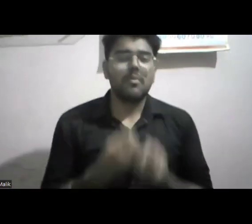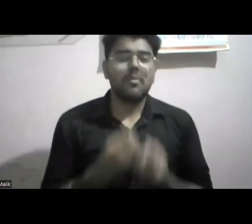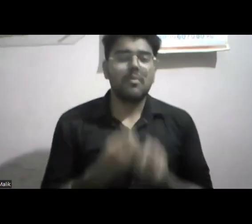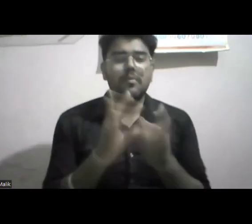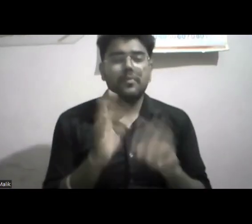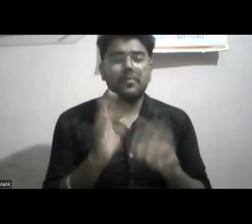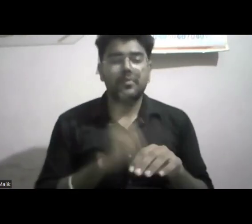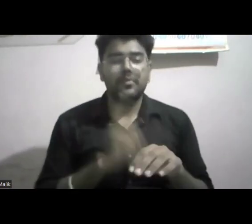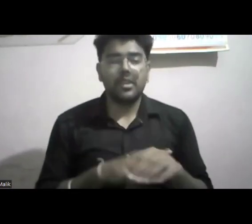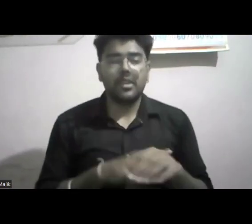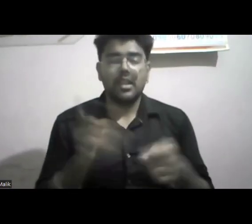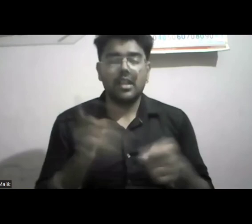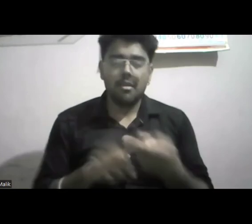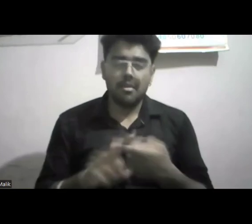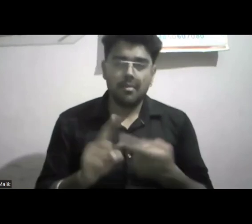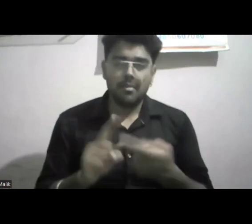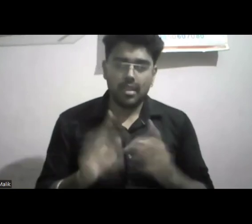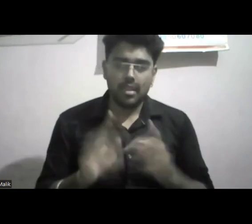society